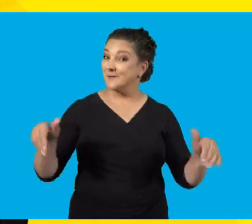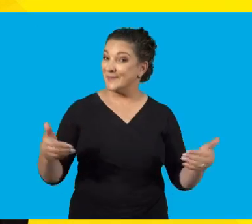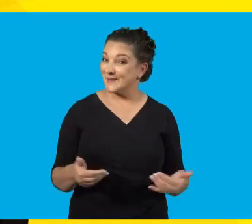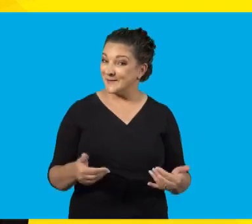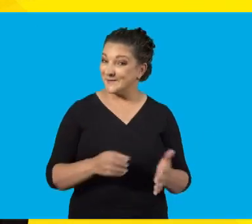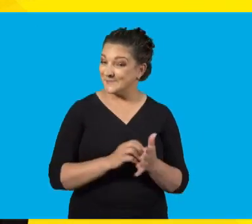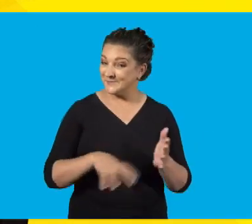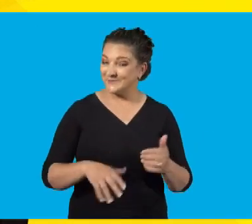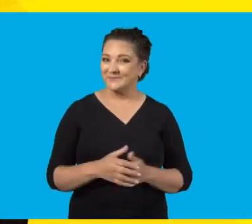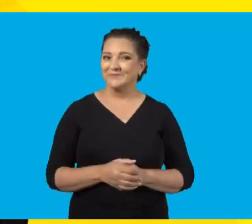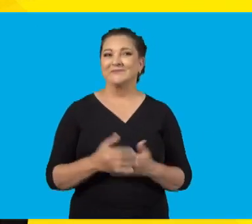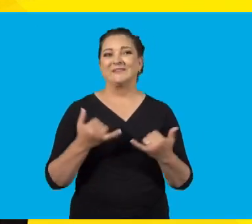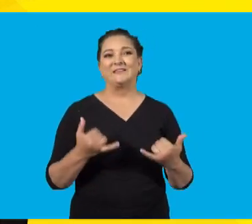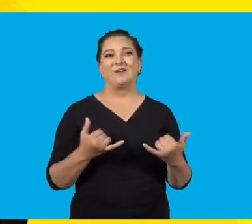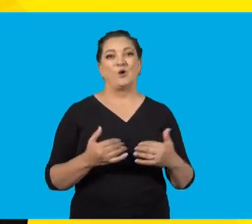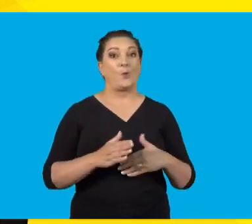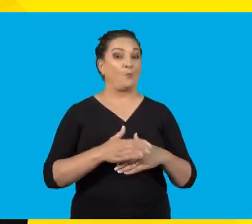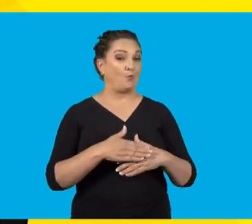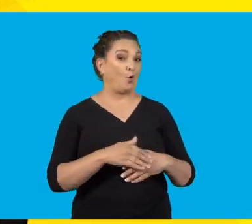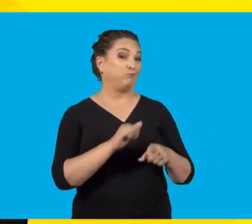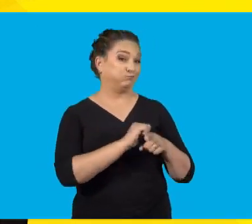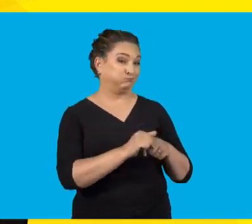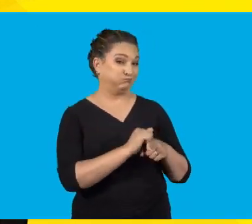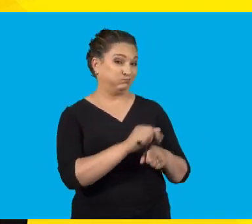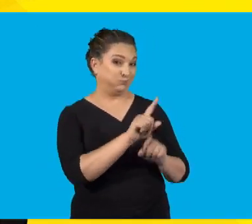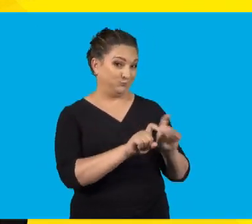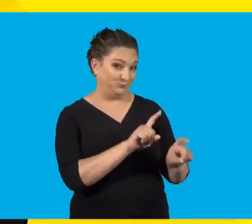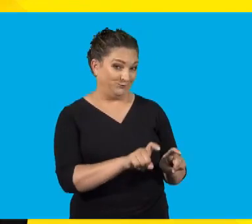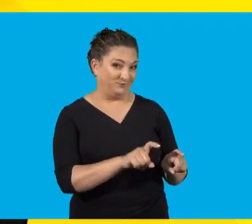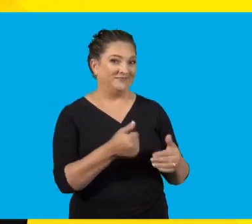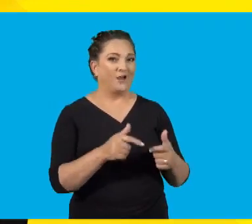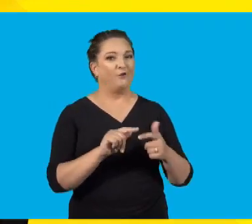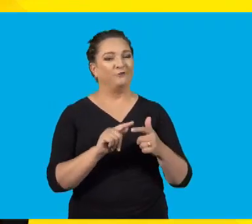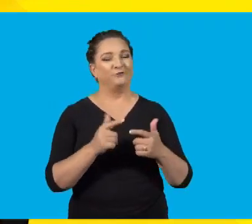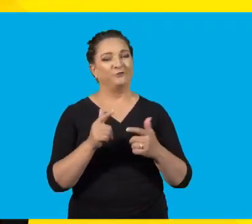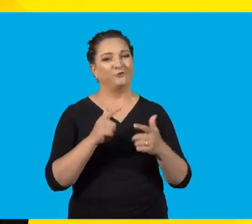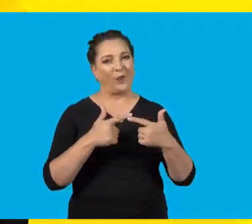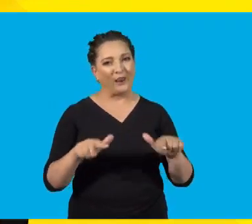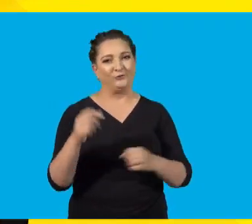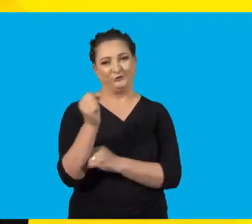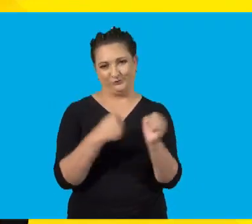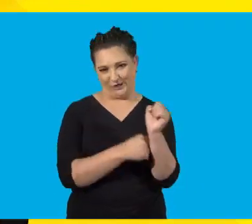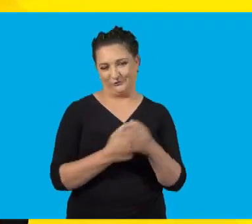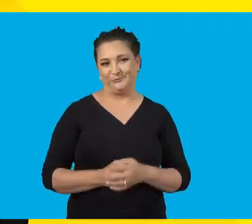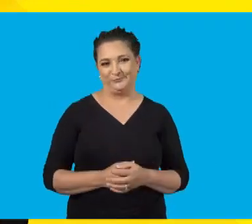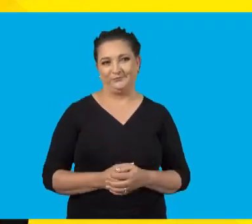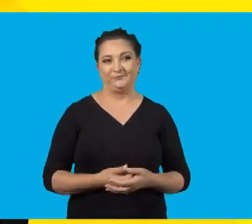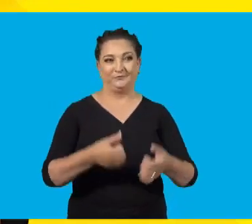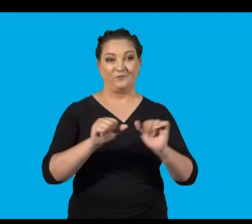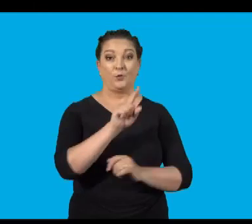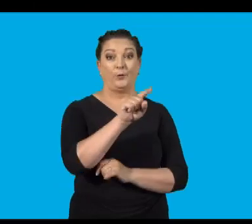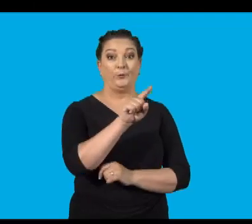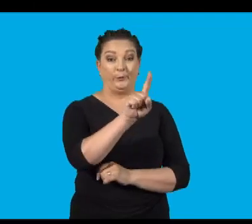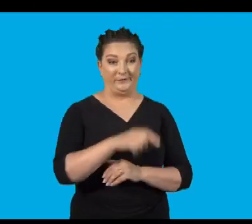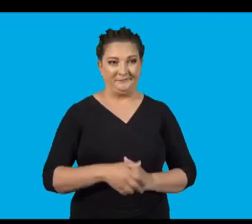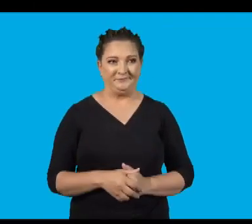Learners, welcome back. We will now be delving into some more practice questions based on language structures. All right, let's